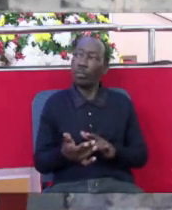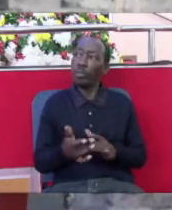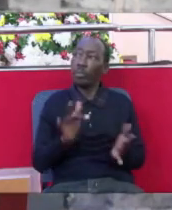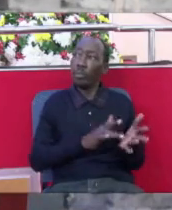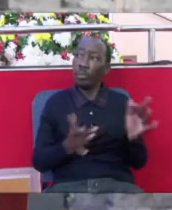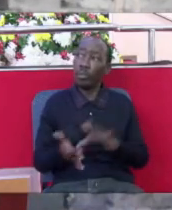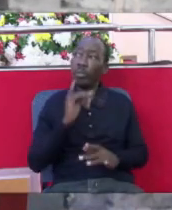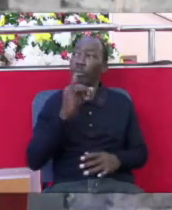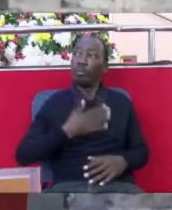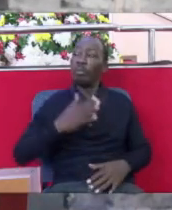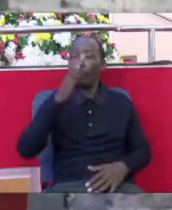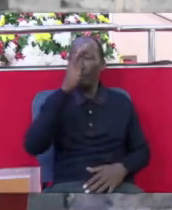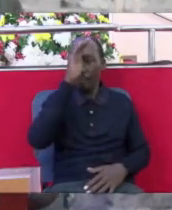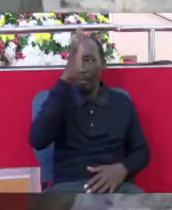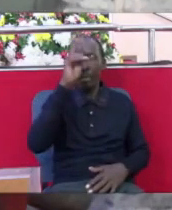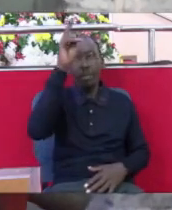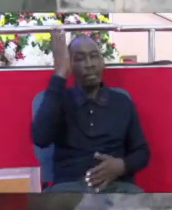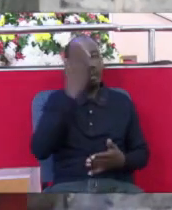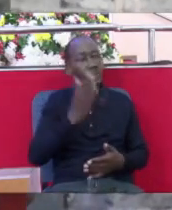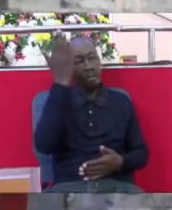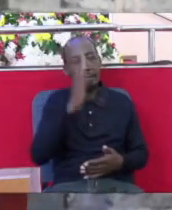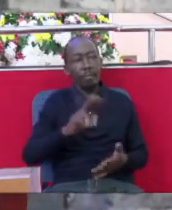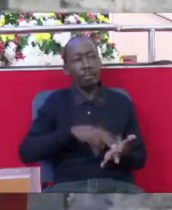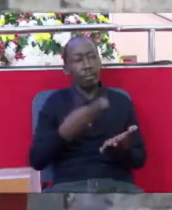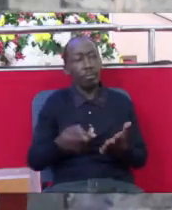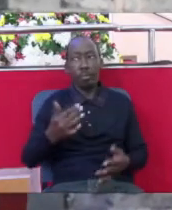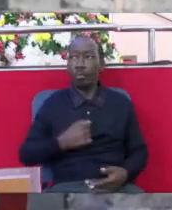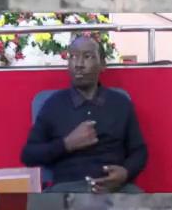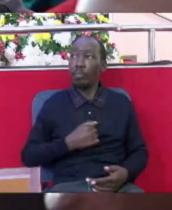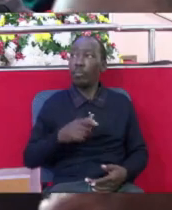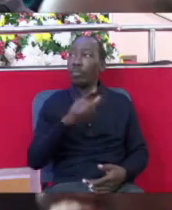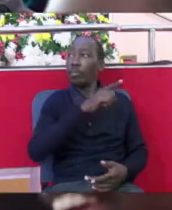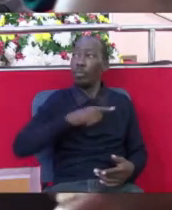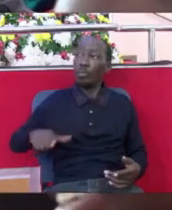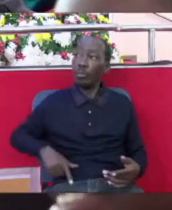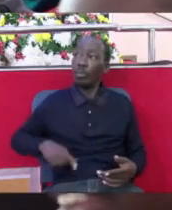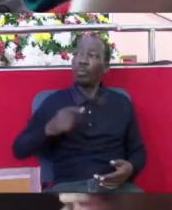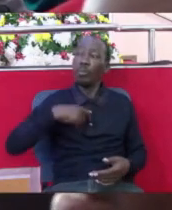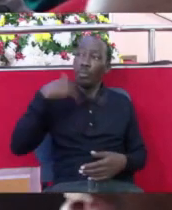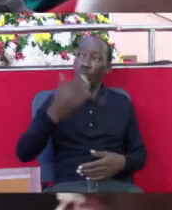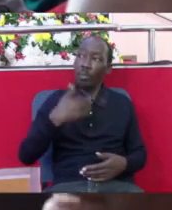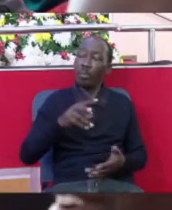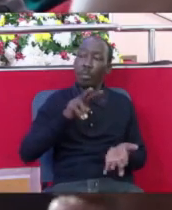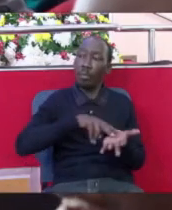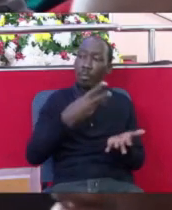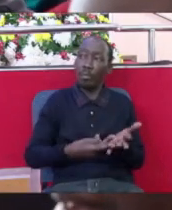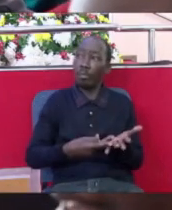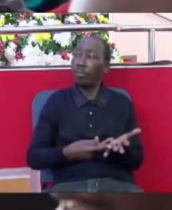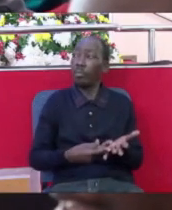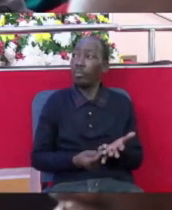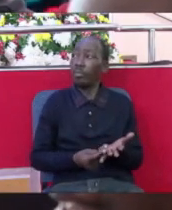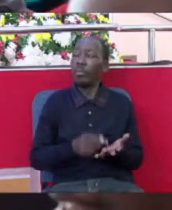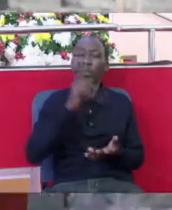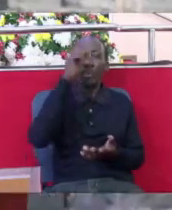Jesus is my father, he'll never ever fail me. Rock of ages, he'll never ever fail. So he